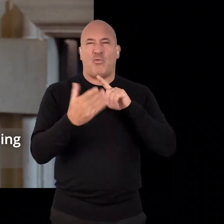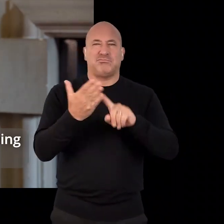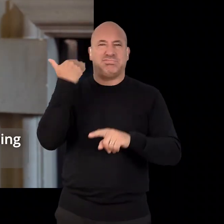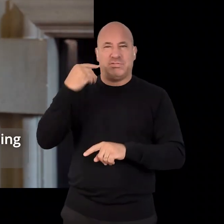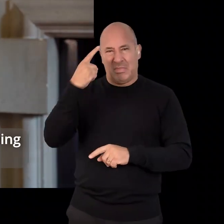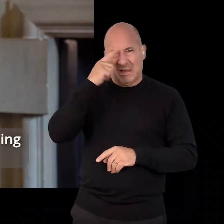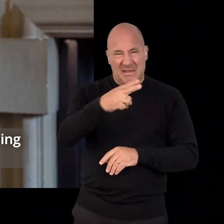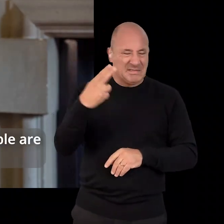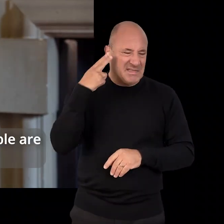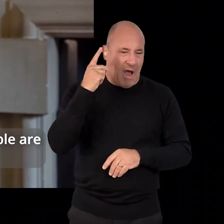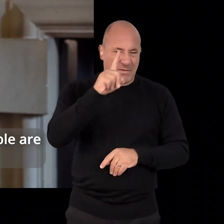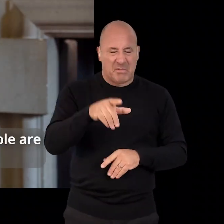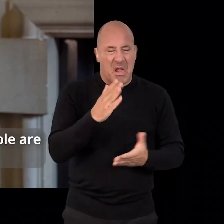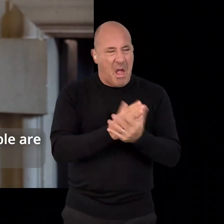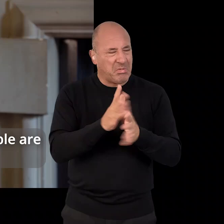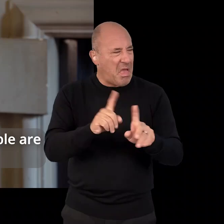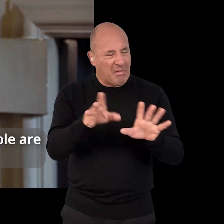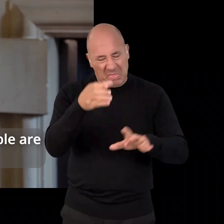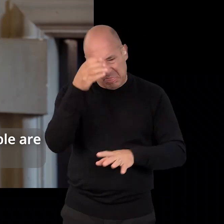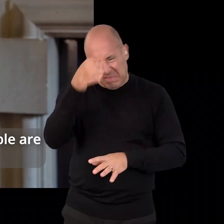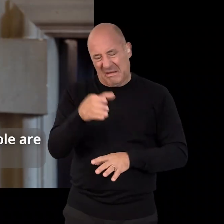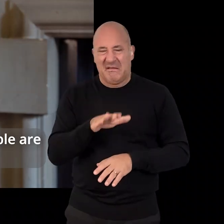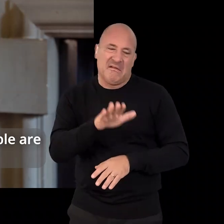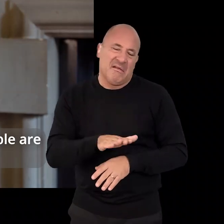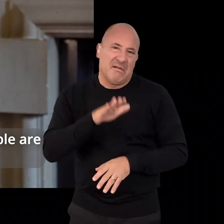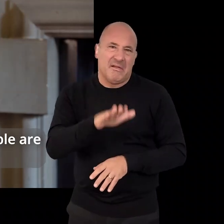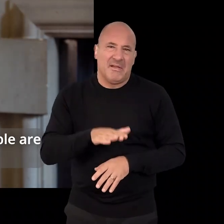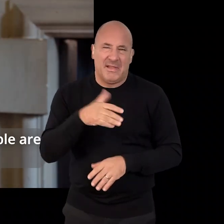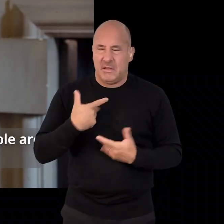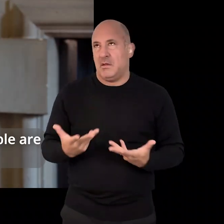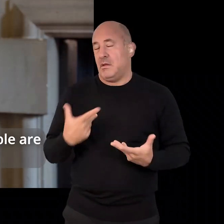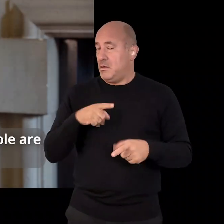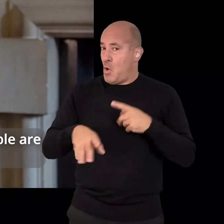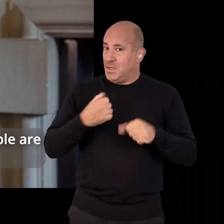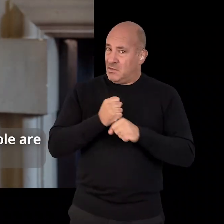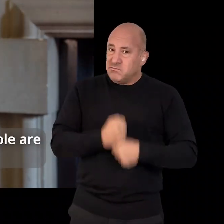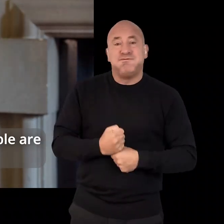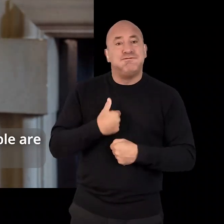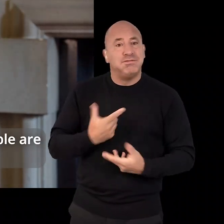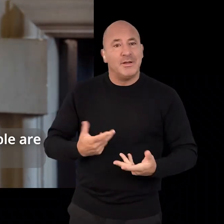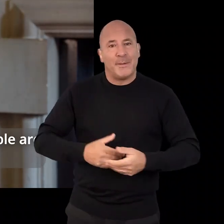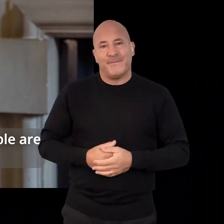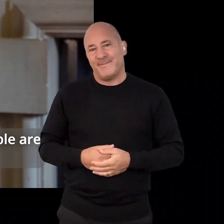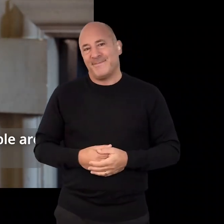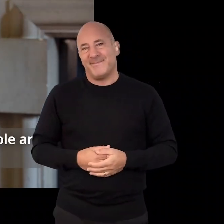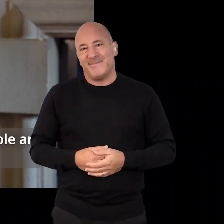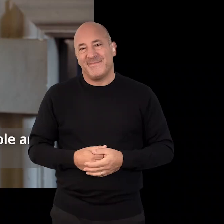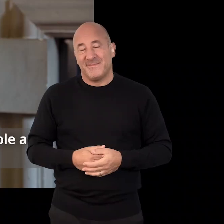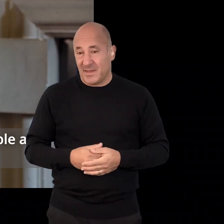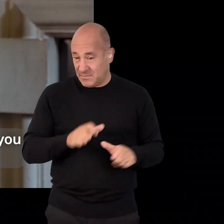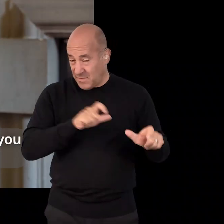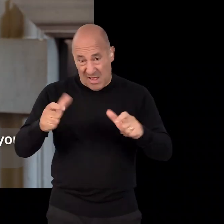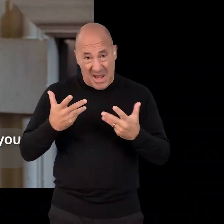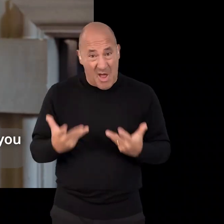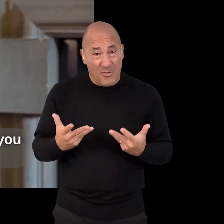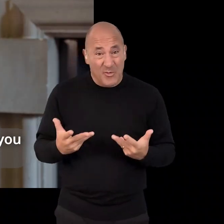being patronised because the old-fashioned assumption that deaf people are a bit thick.